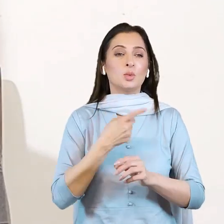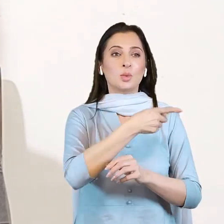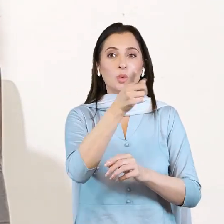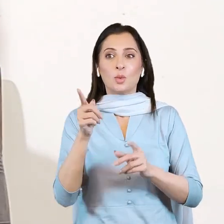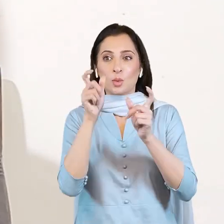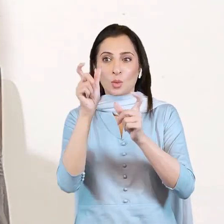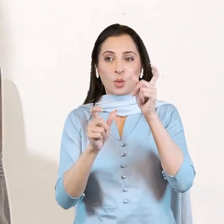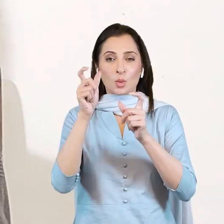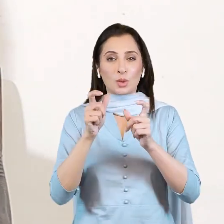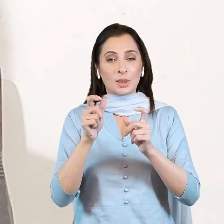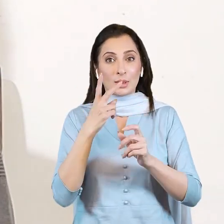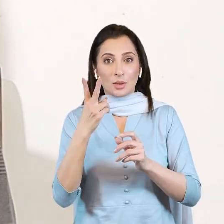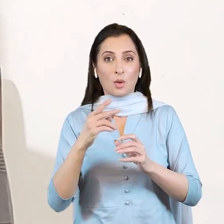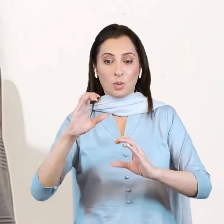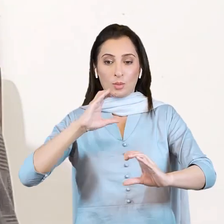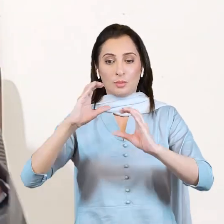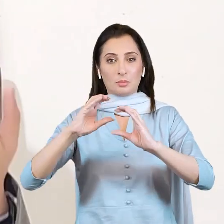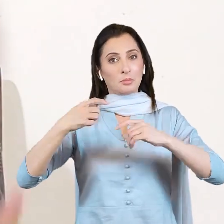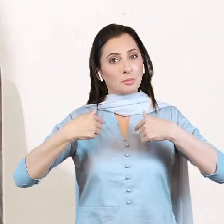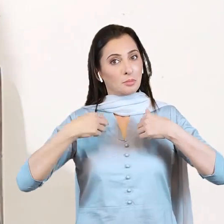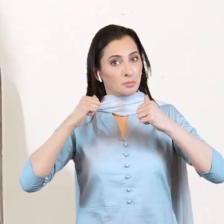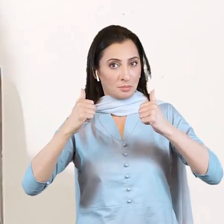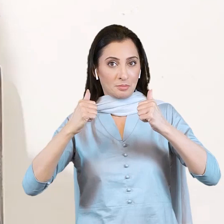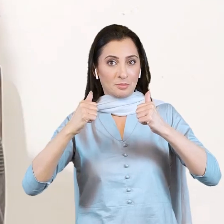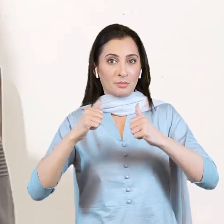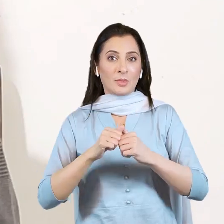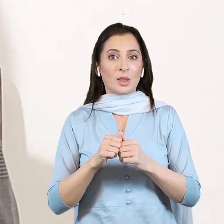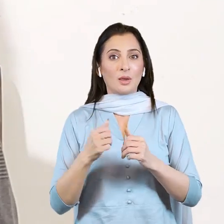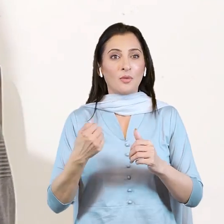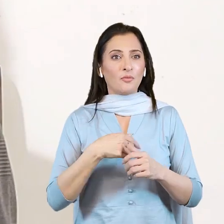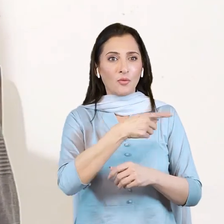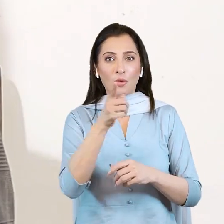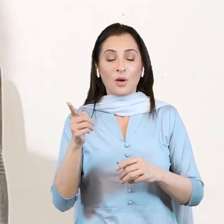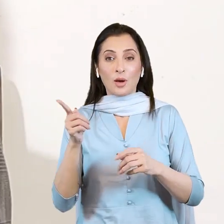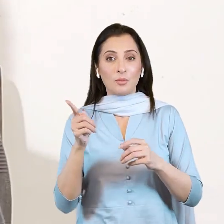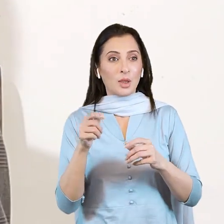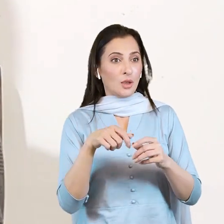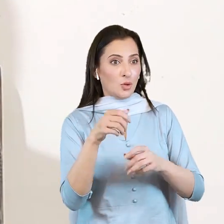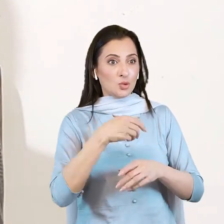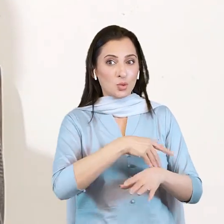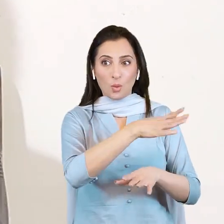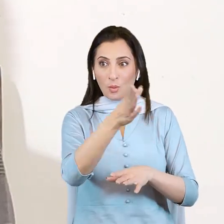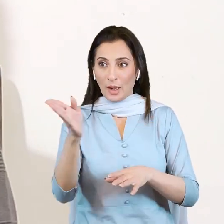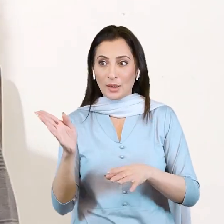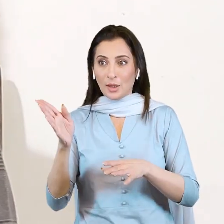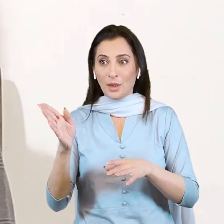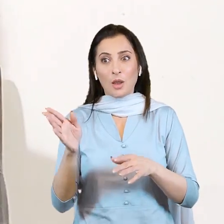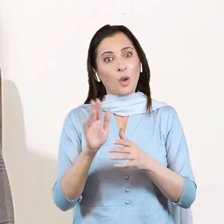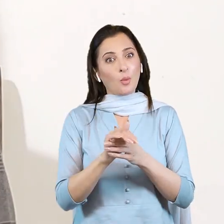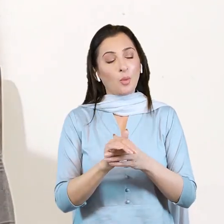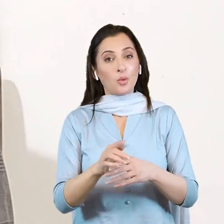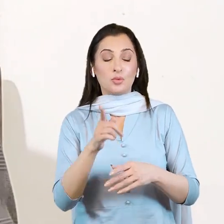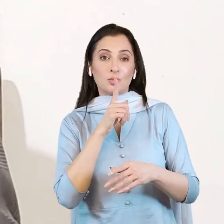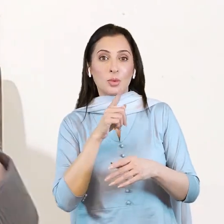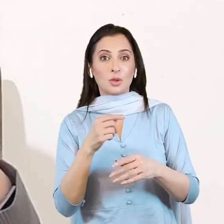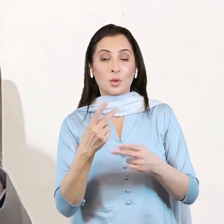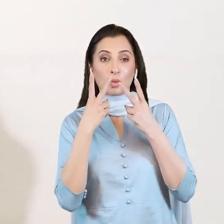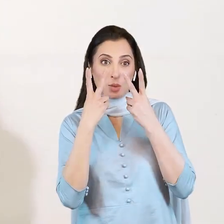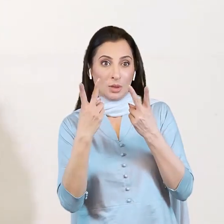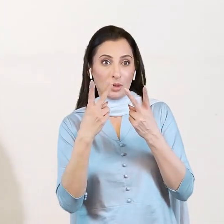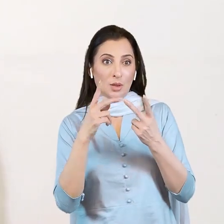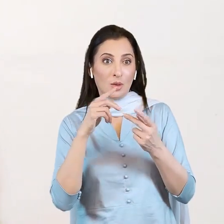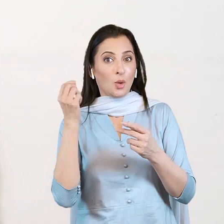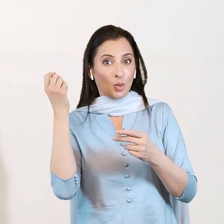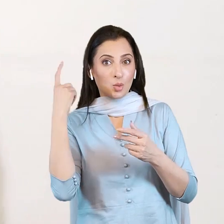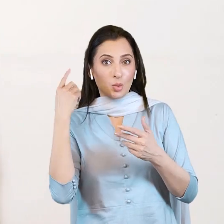signed me up for a public speaking club. It felt like a punishment. So I started going, and after a few weeks of just sitting in